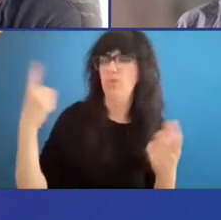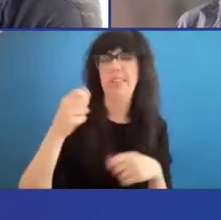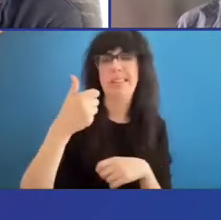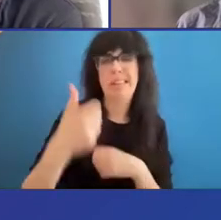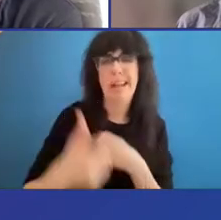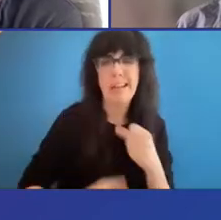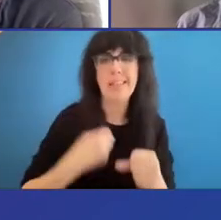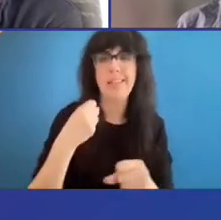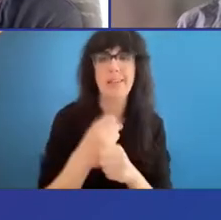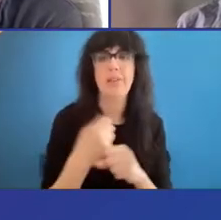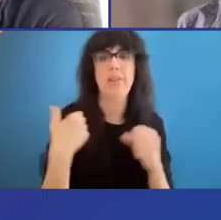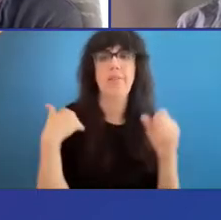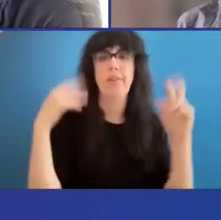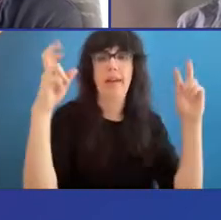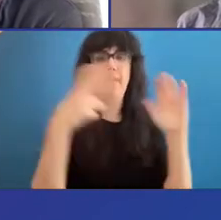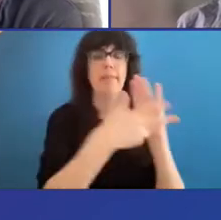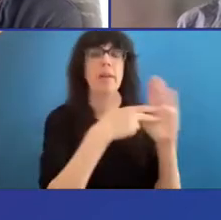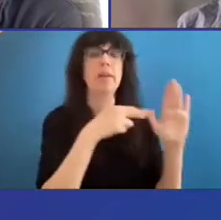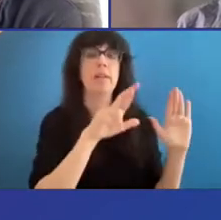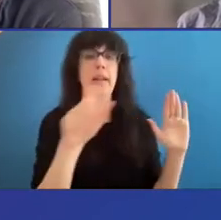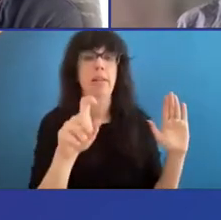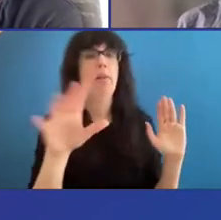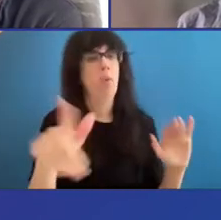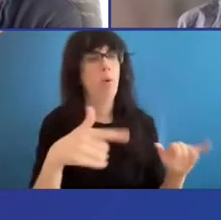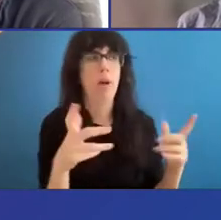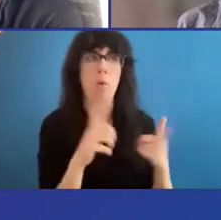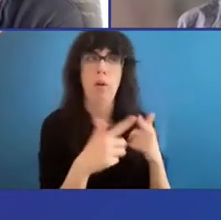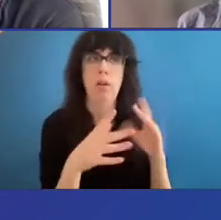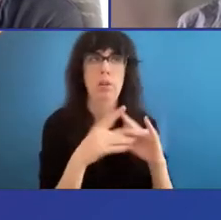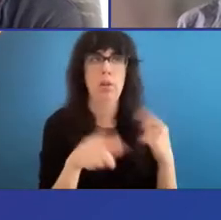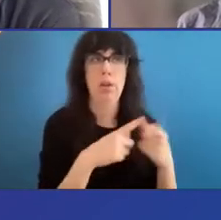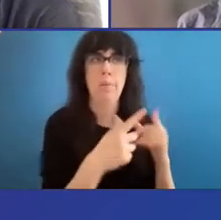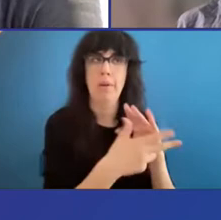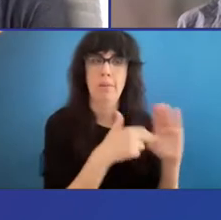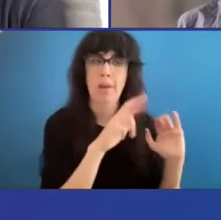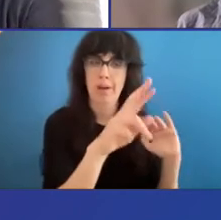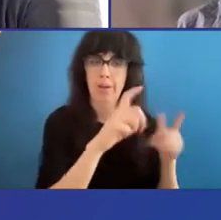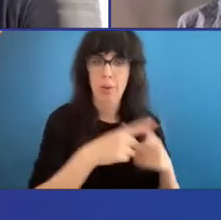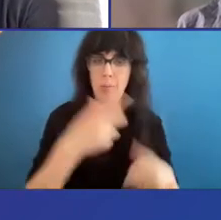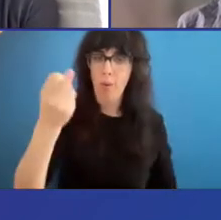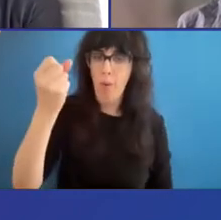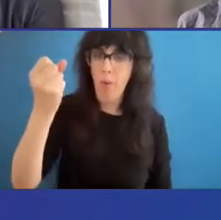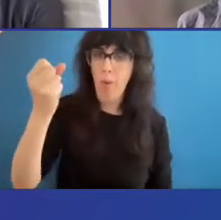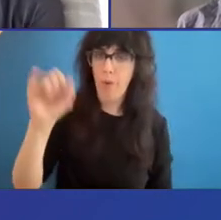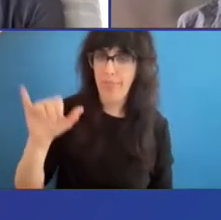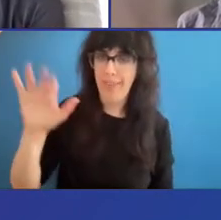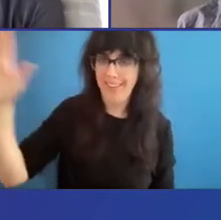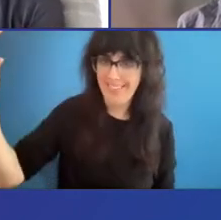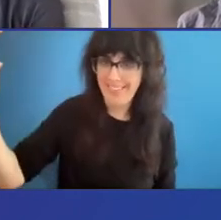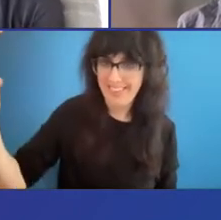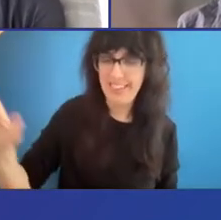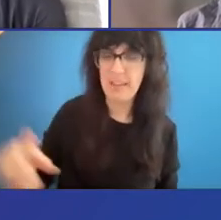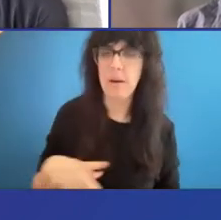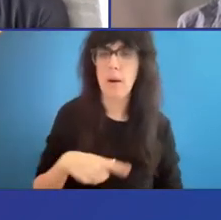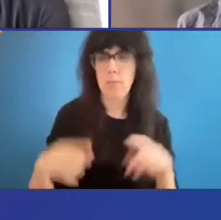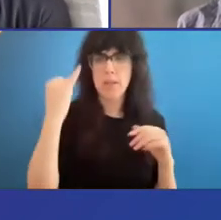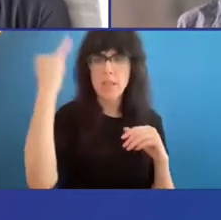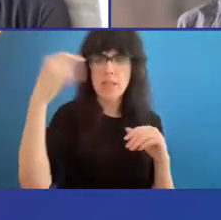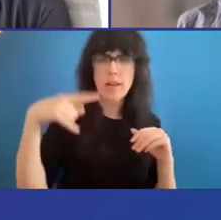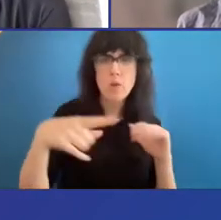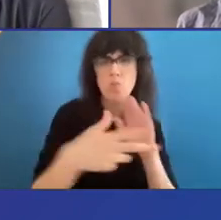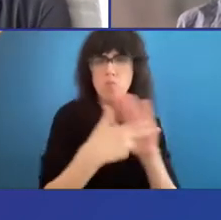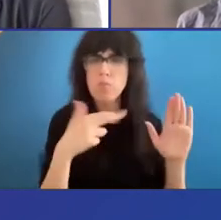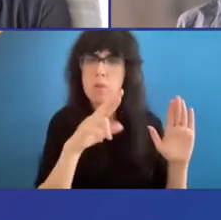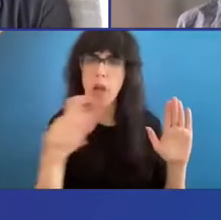this diagnosis. I want to talk about diagnosis, but we'll come back. Or the idea of being diagnosed,